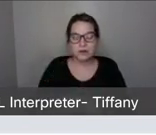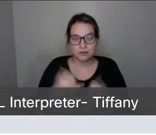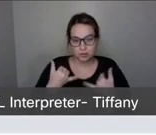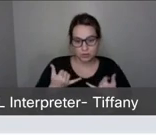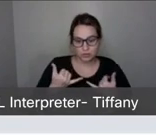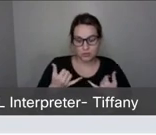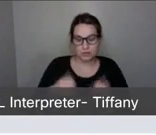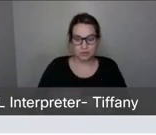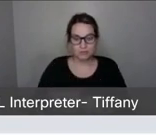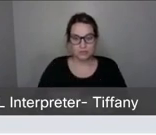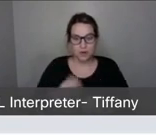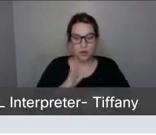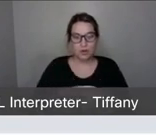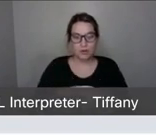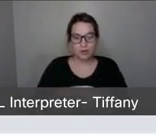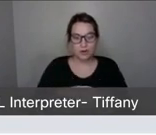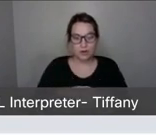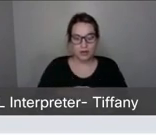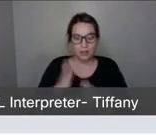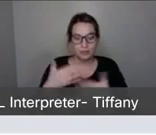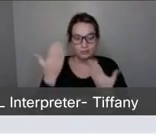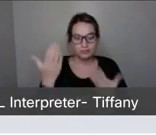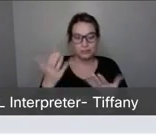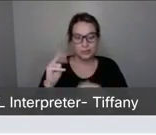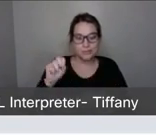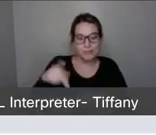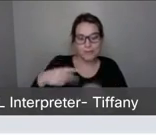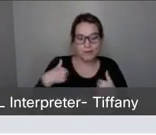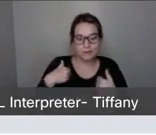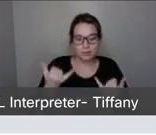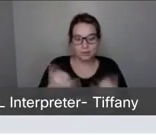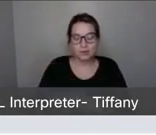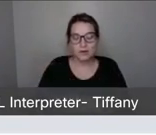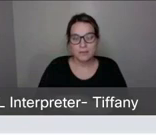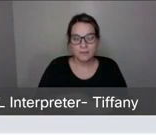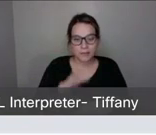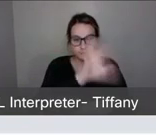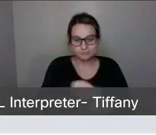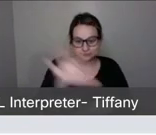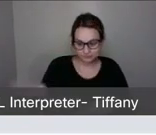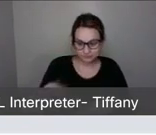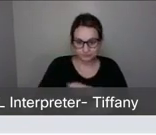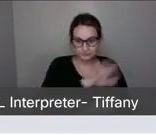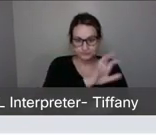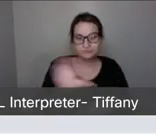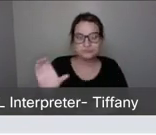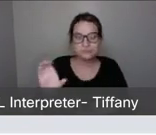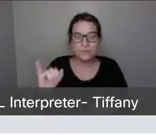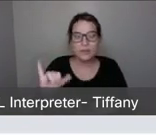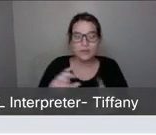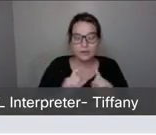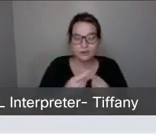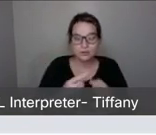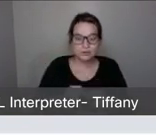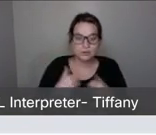are on the latest proposed map. By including surrounding communities of interest into a district that contains the White